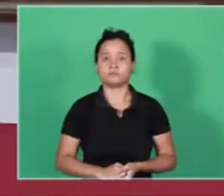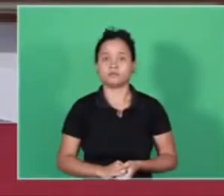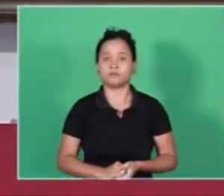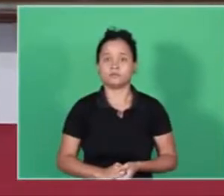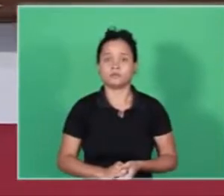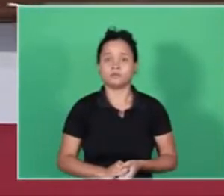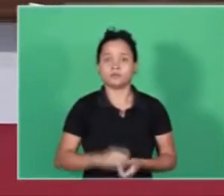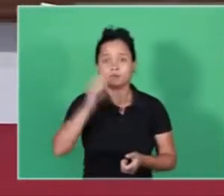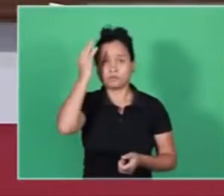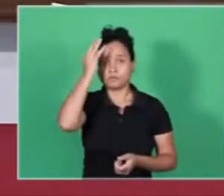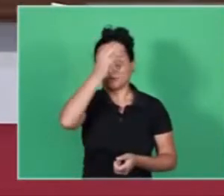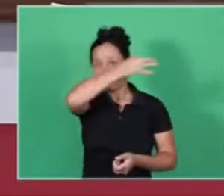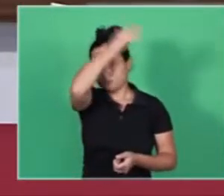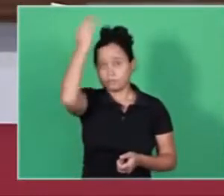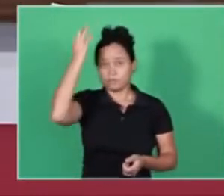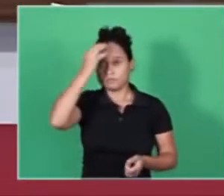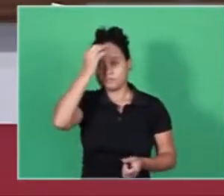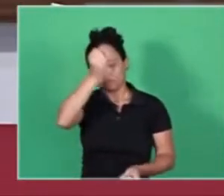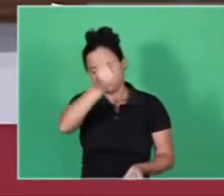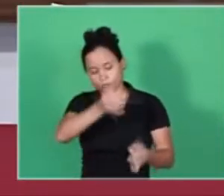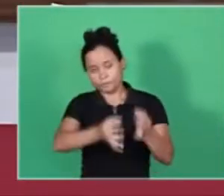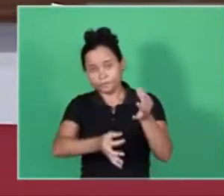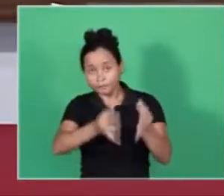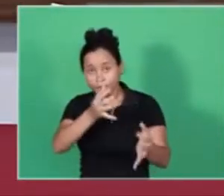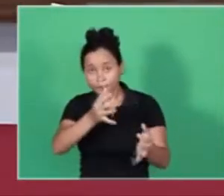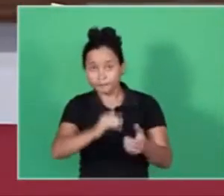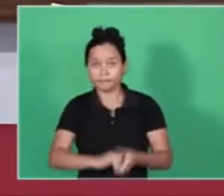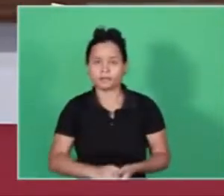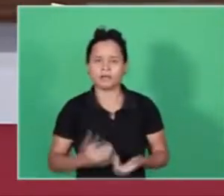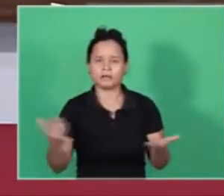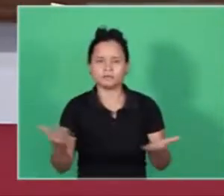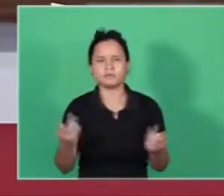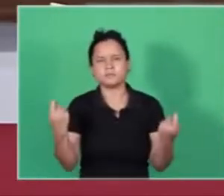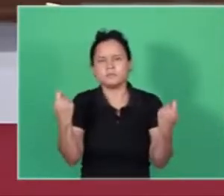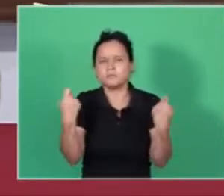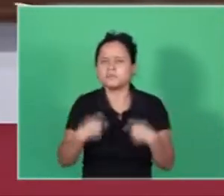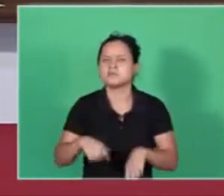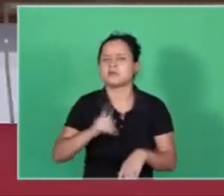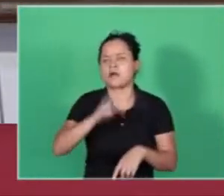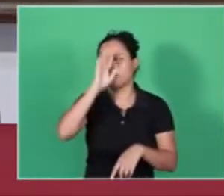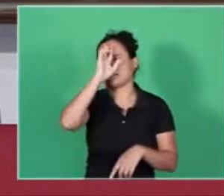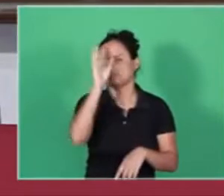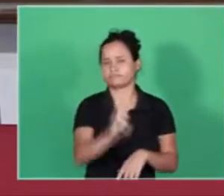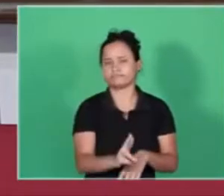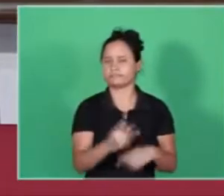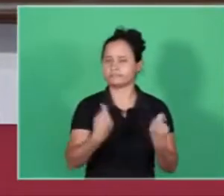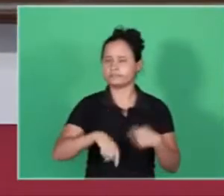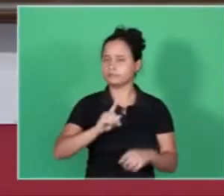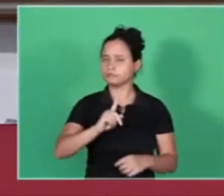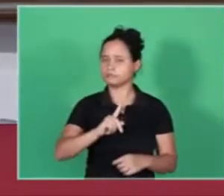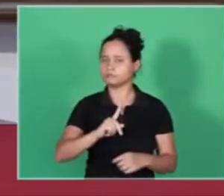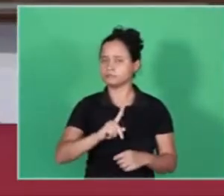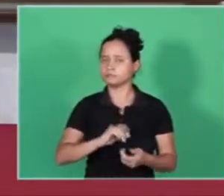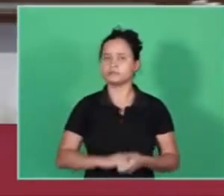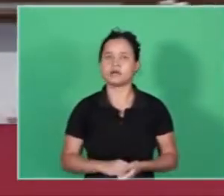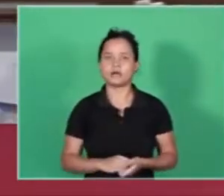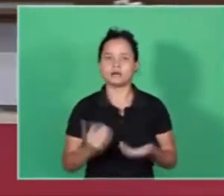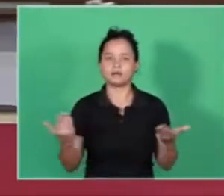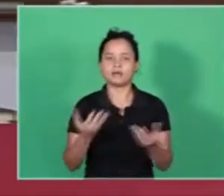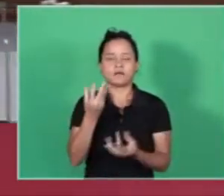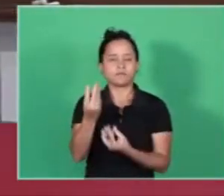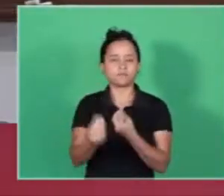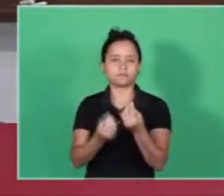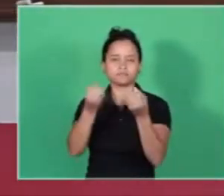When he shed the Holy Spirit, he didn't need to have any more strength with reason. Where do you want to go?